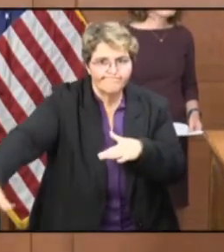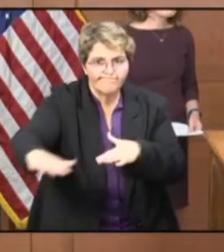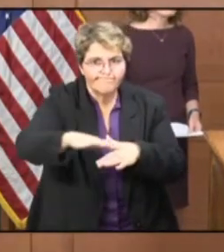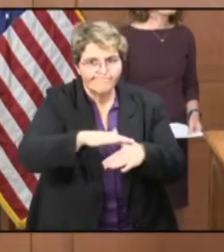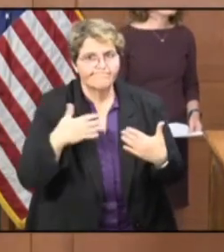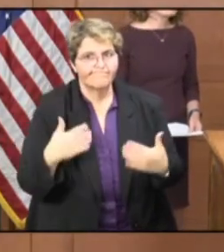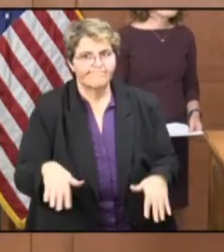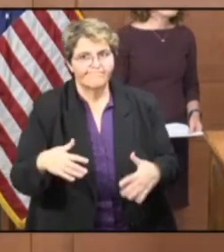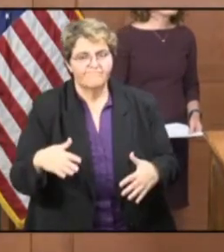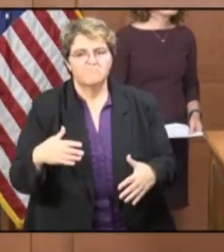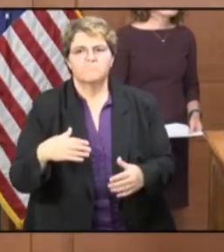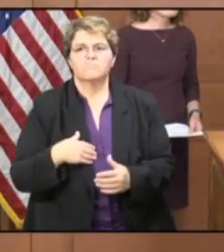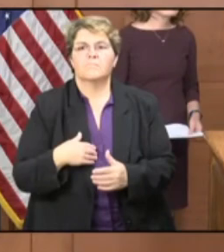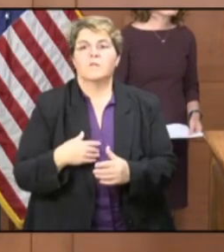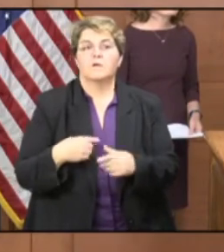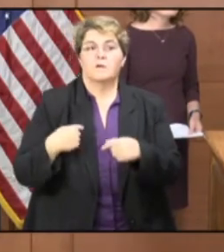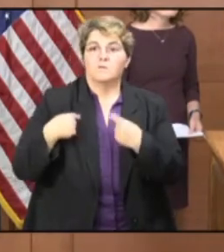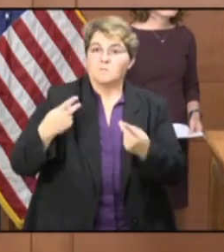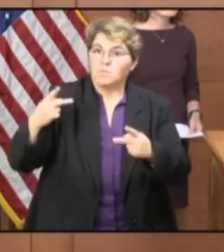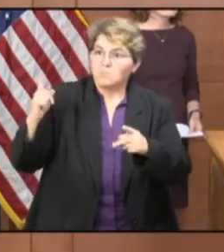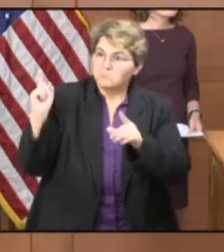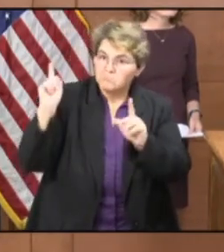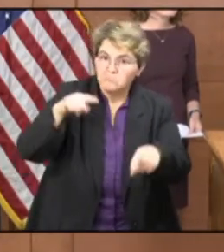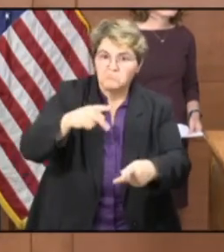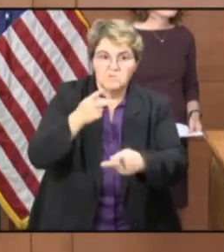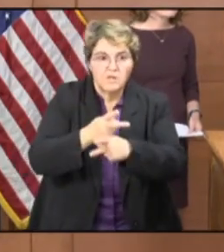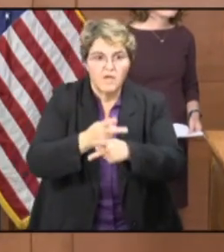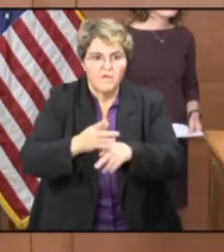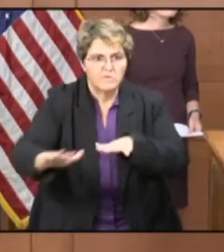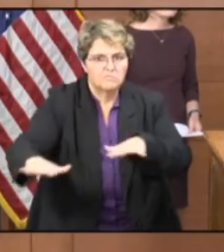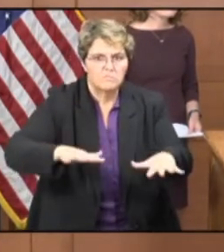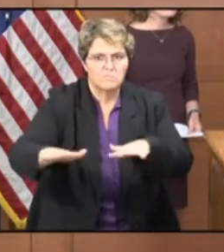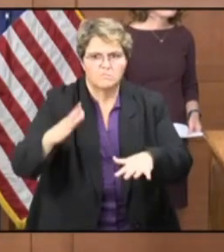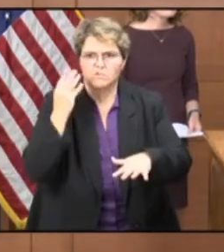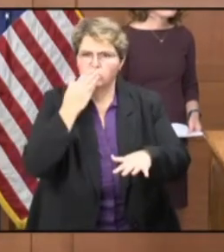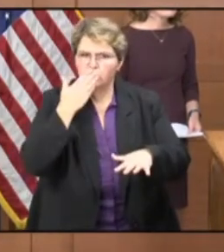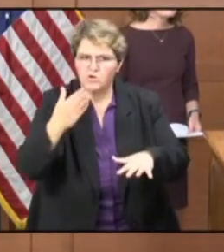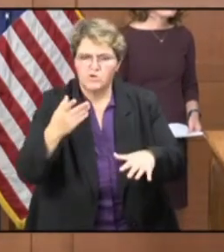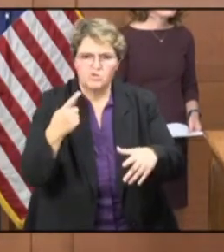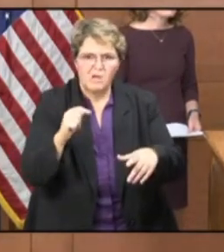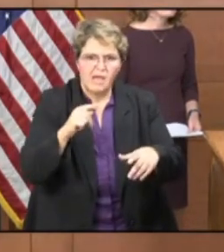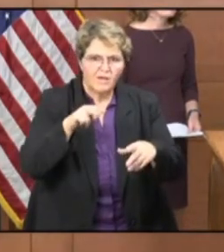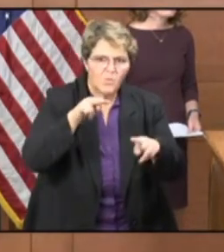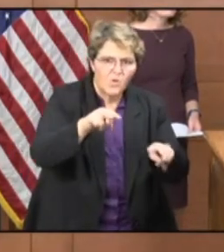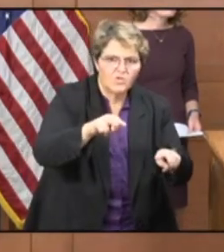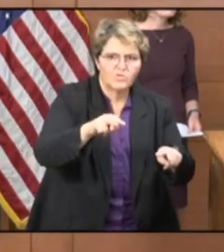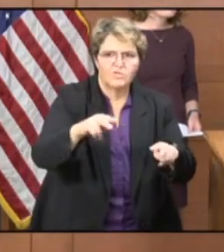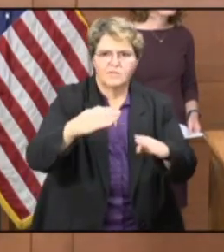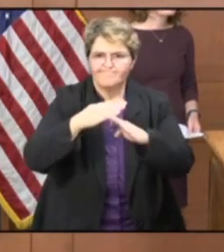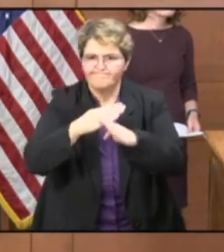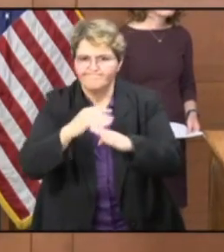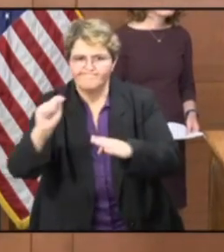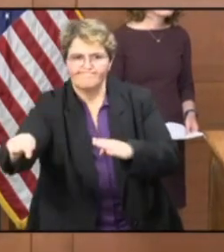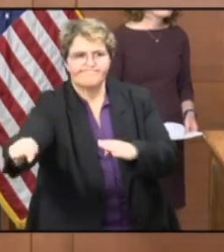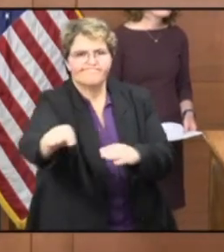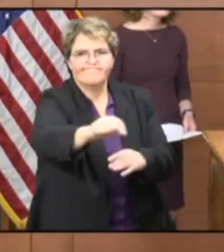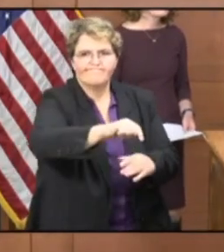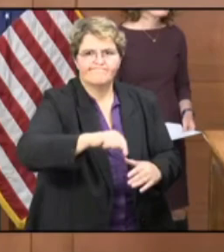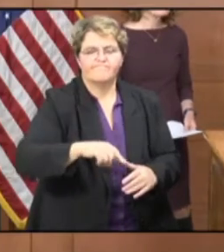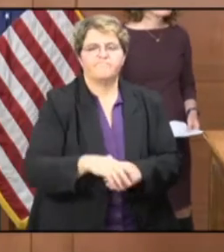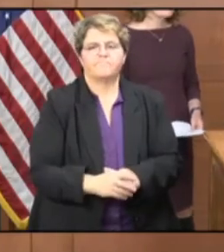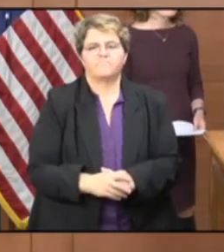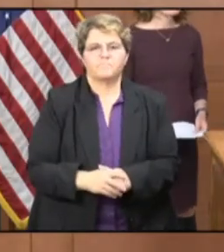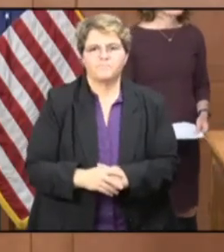taking care as best we can in places like Berlin. I was just at the memorial service for Sharkey,